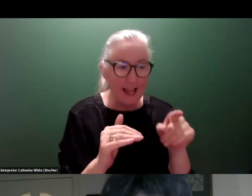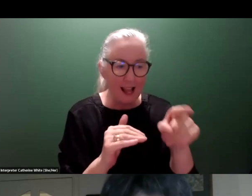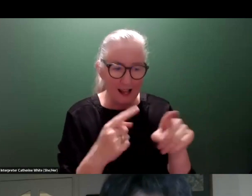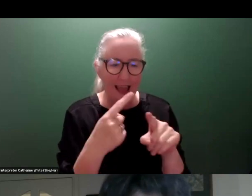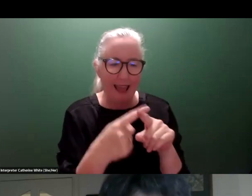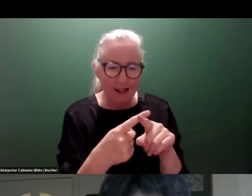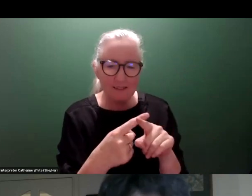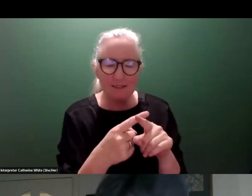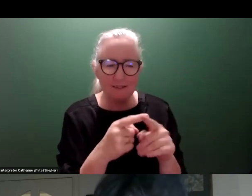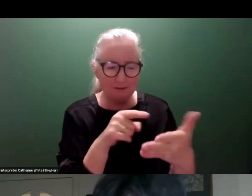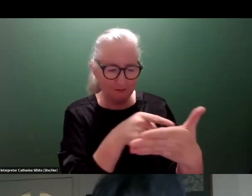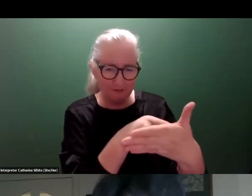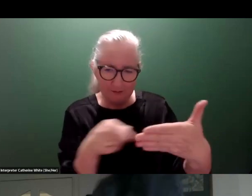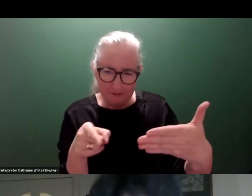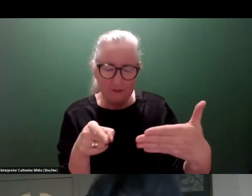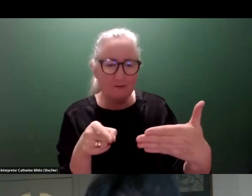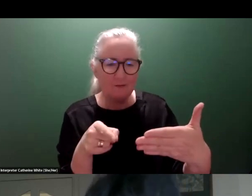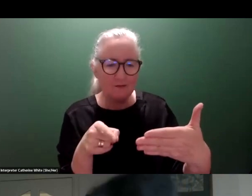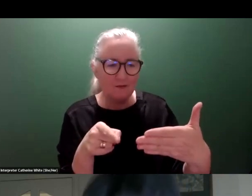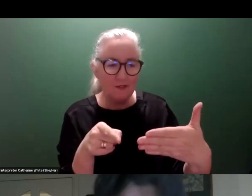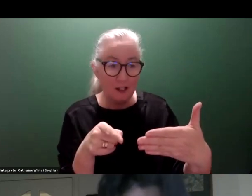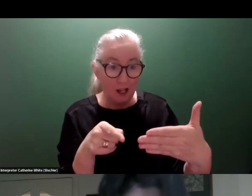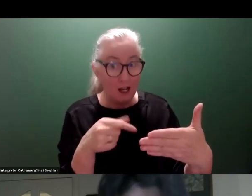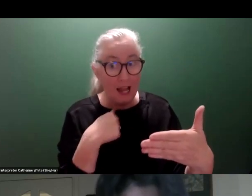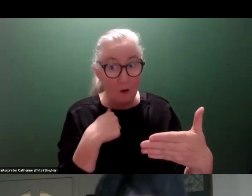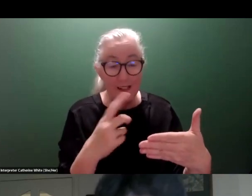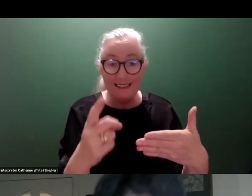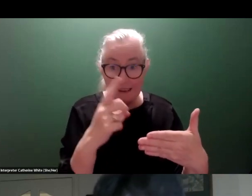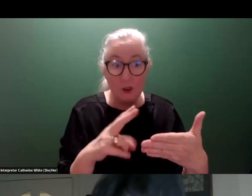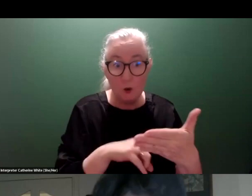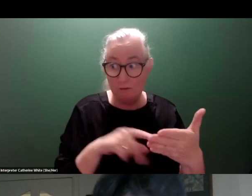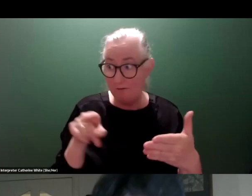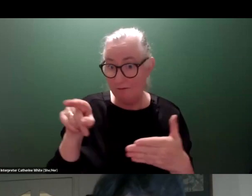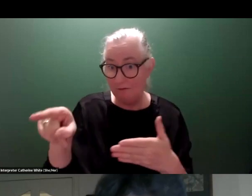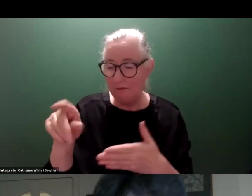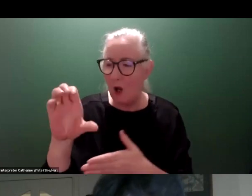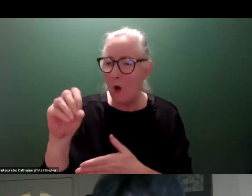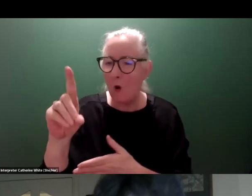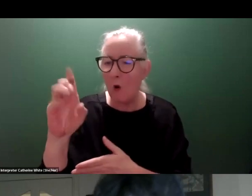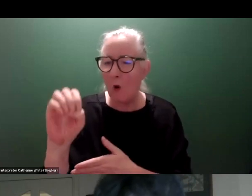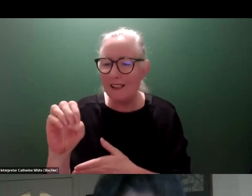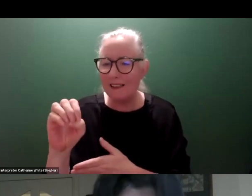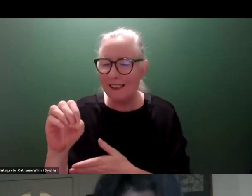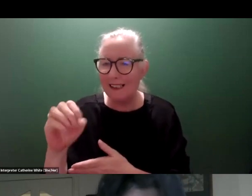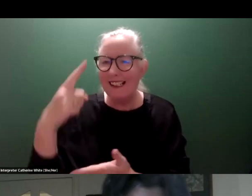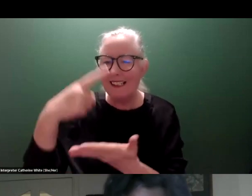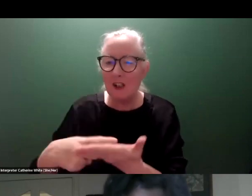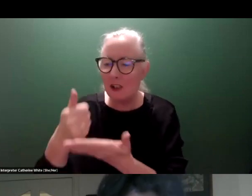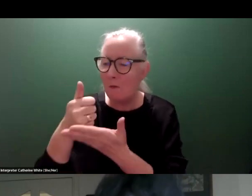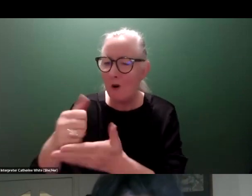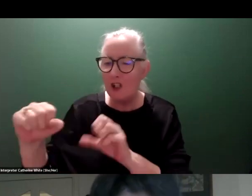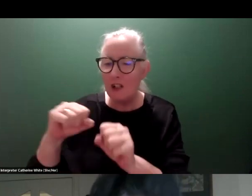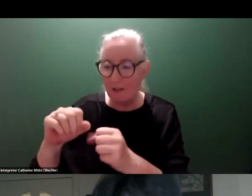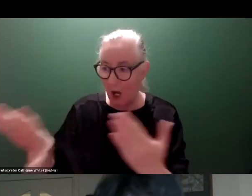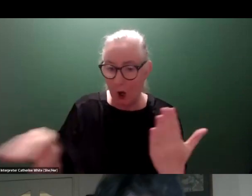and here we drew very heavily on the code, the Decision Support Service Code, the inclusion